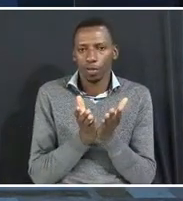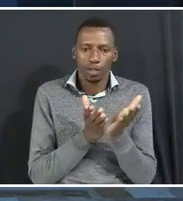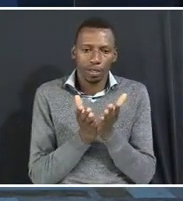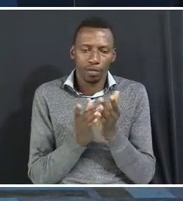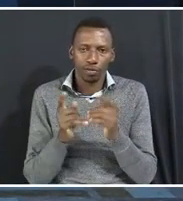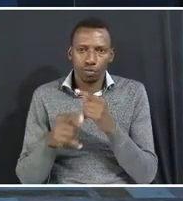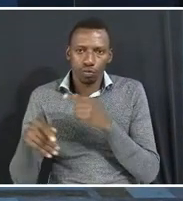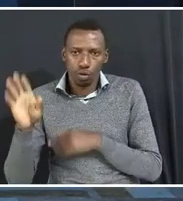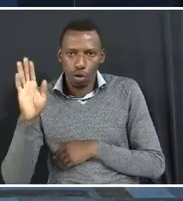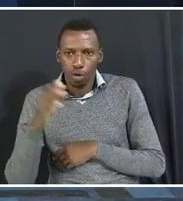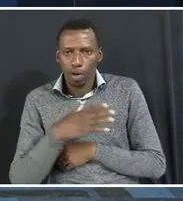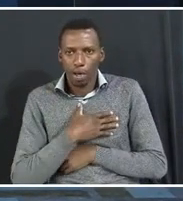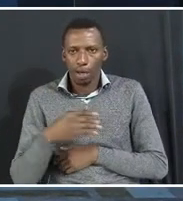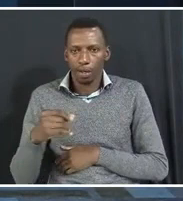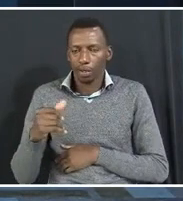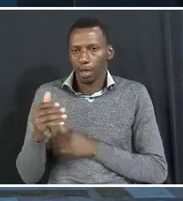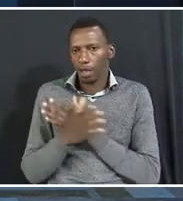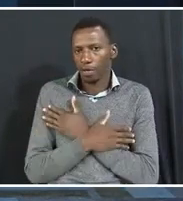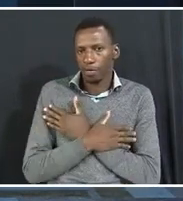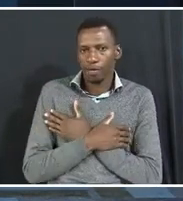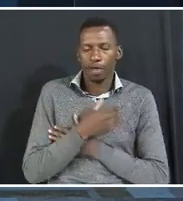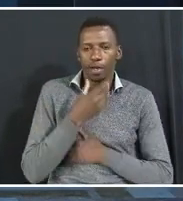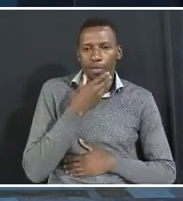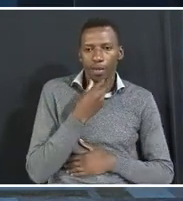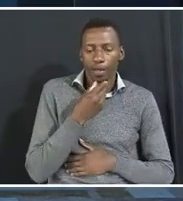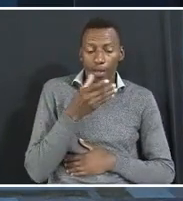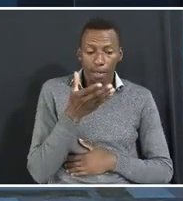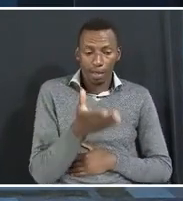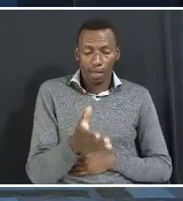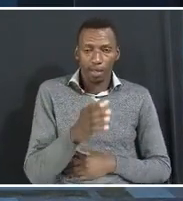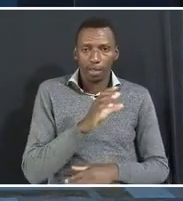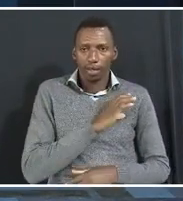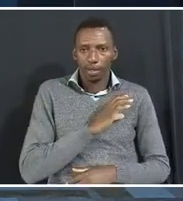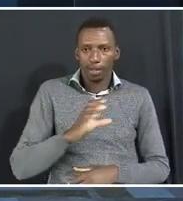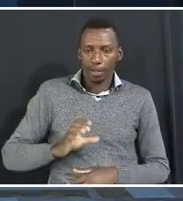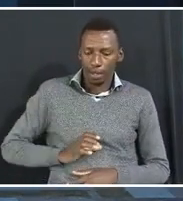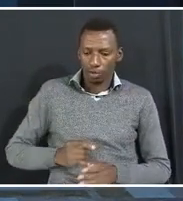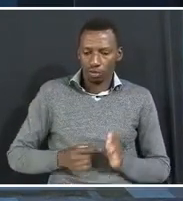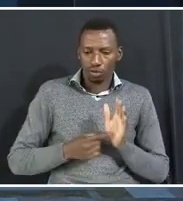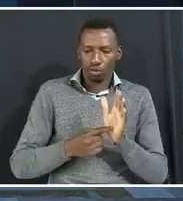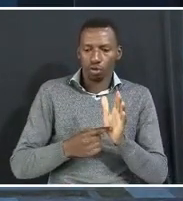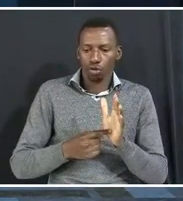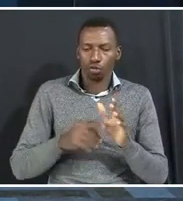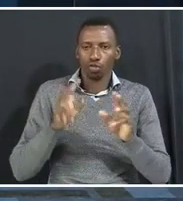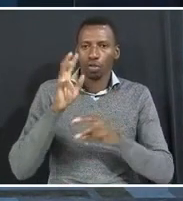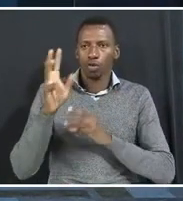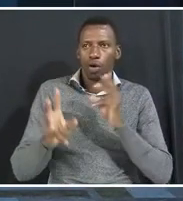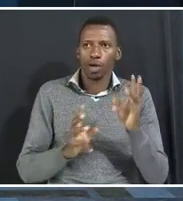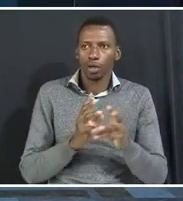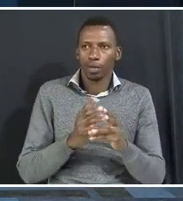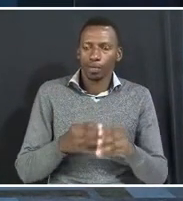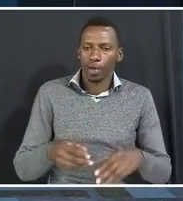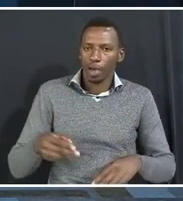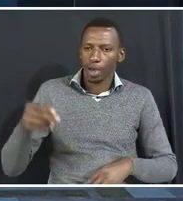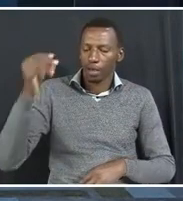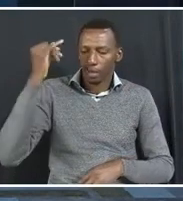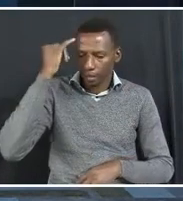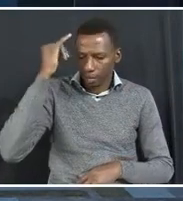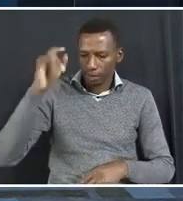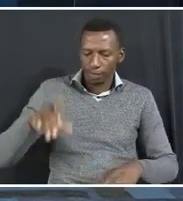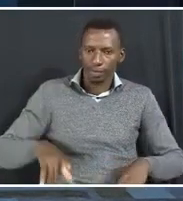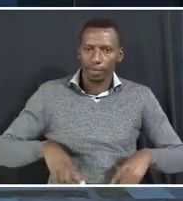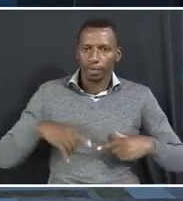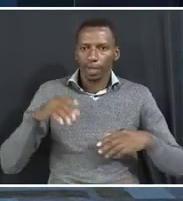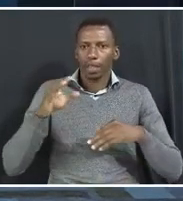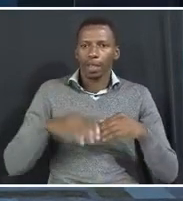men. Here Christ has presented to the world a high conception of life than they had